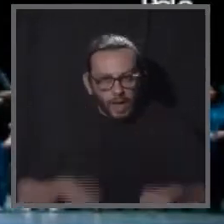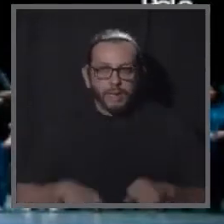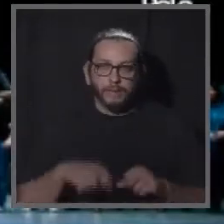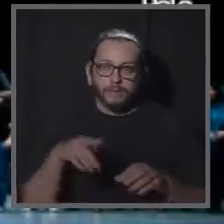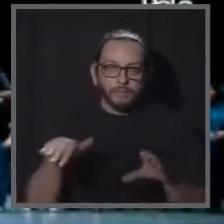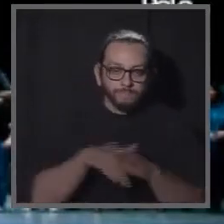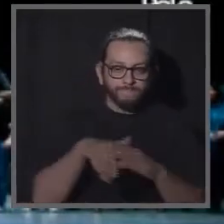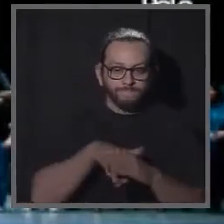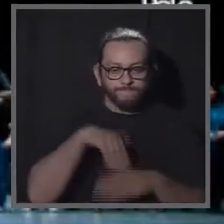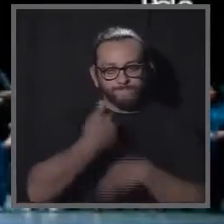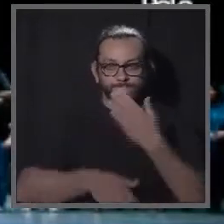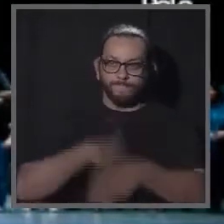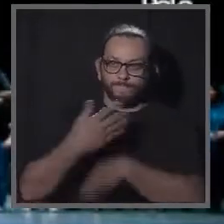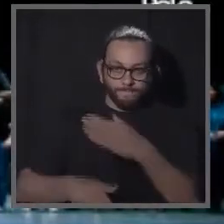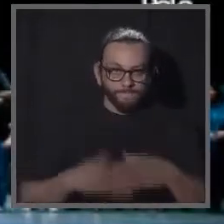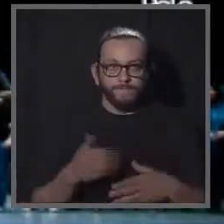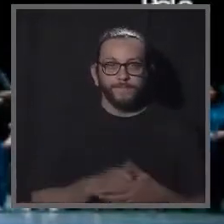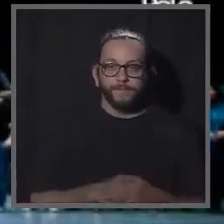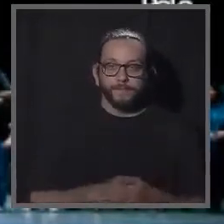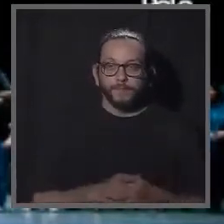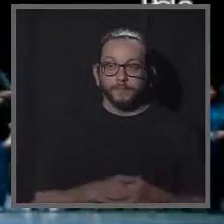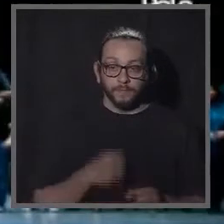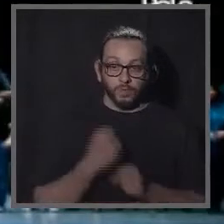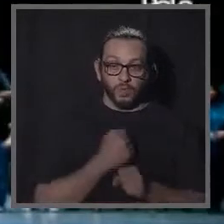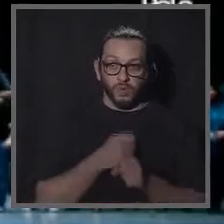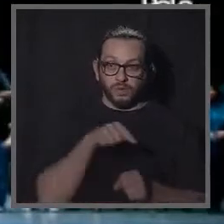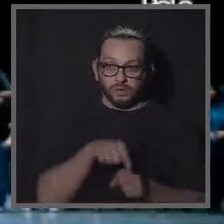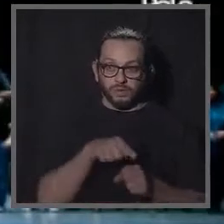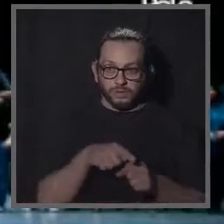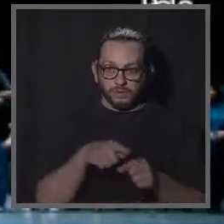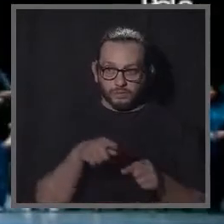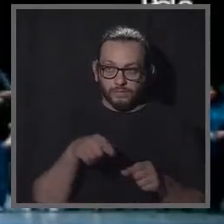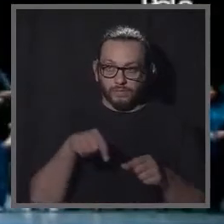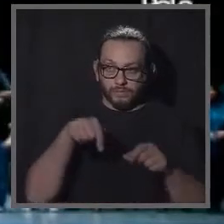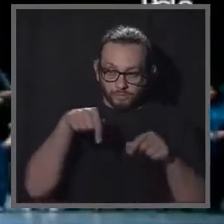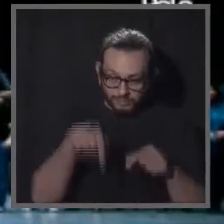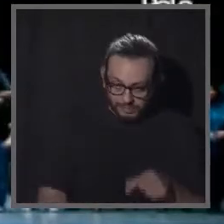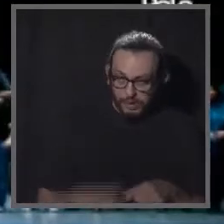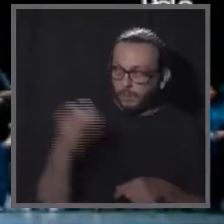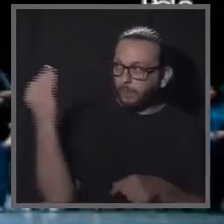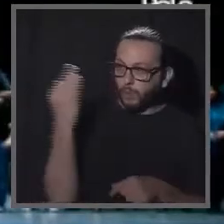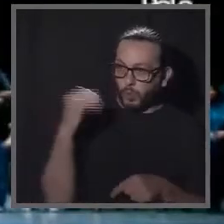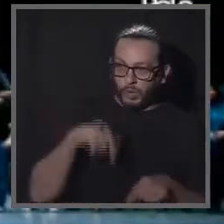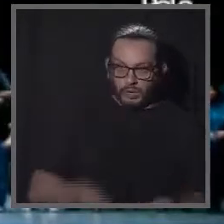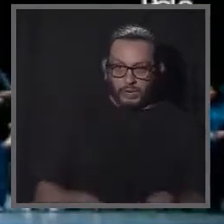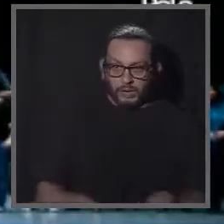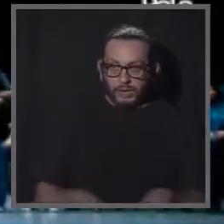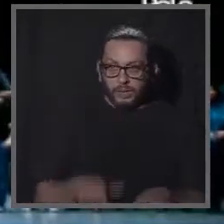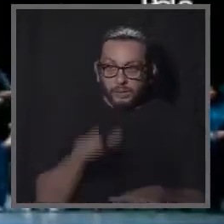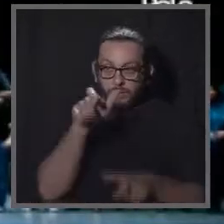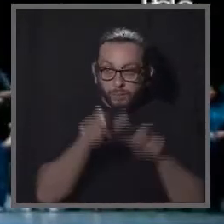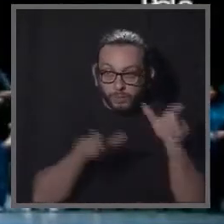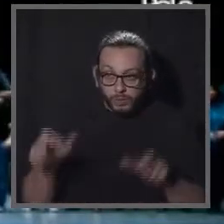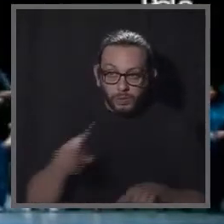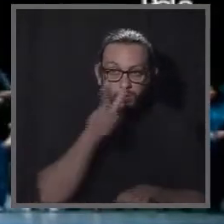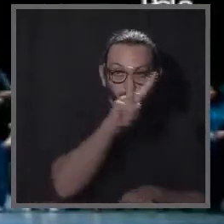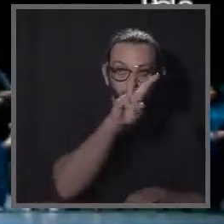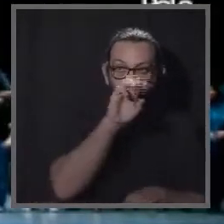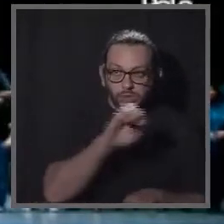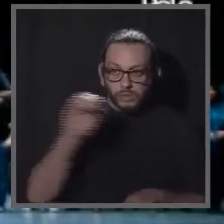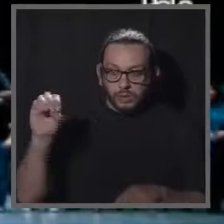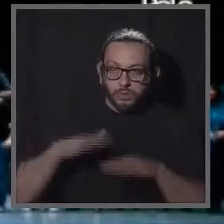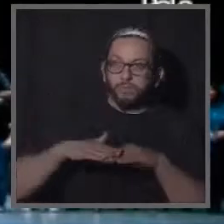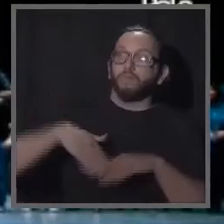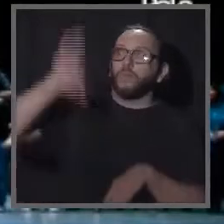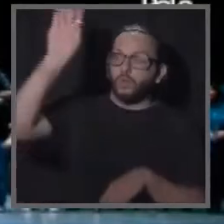efficiency recover regarding participation and involvement. The work that was carried out here in Porto, and that has involved more than 200